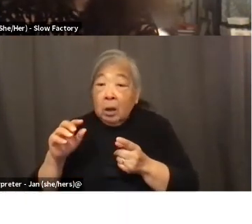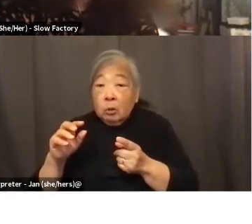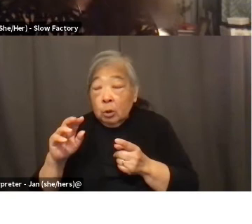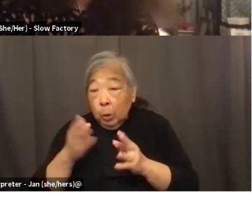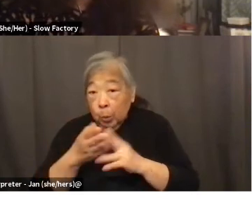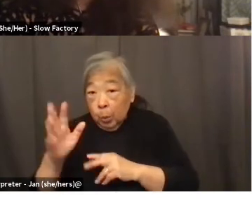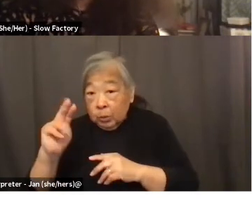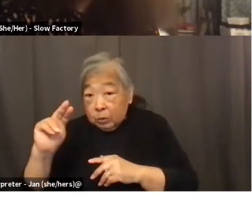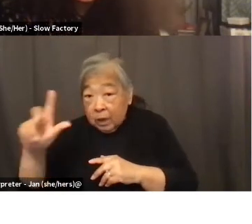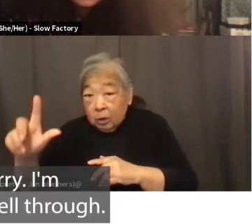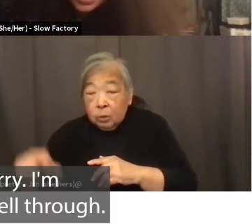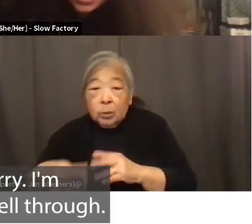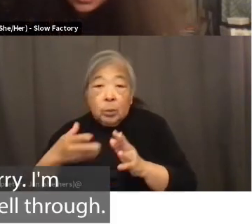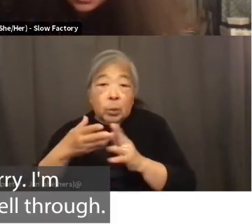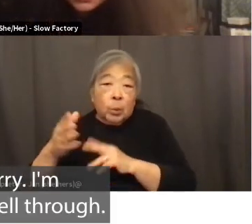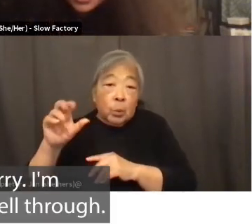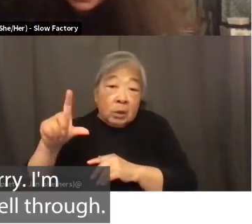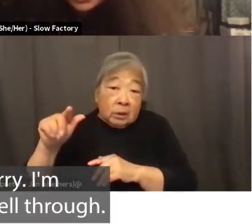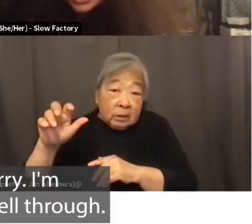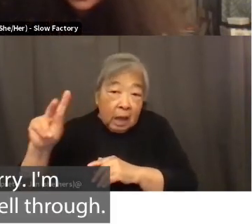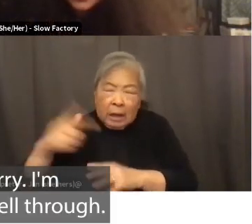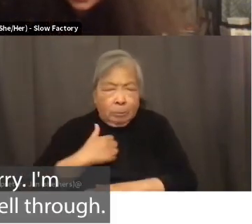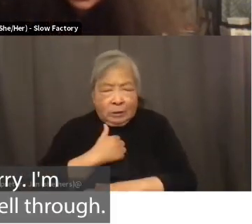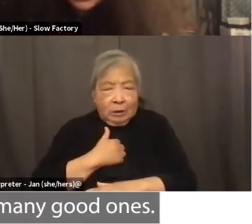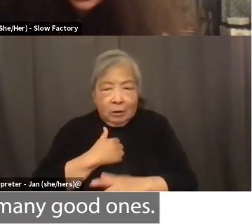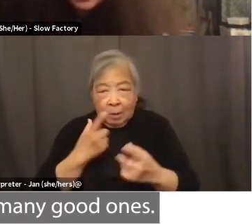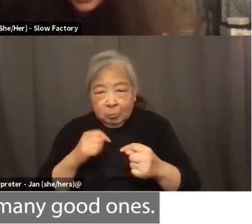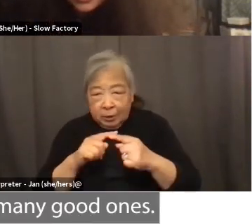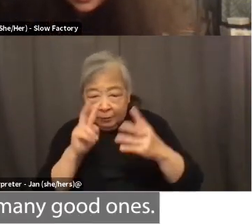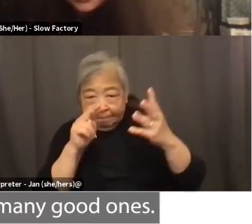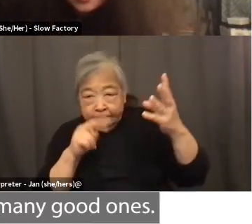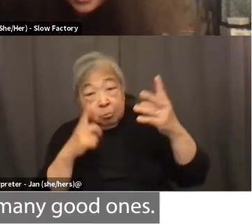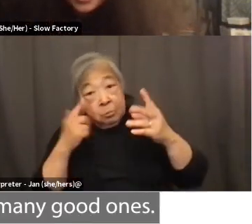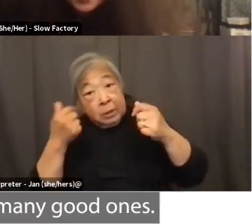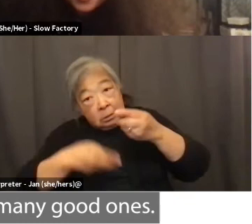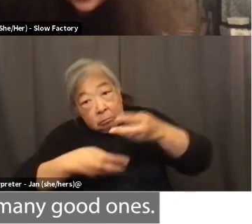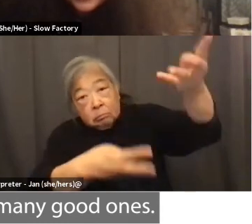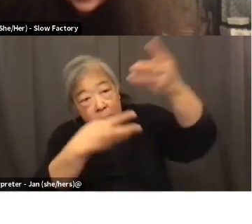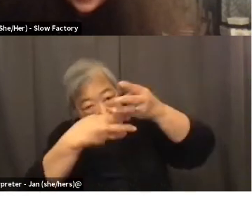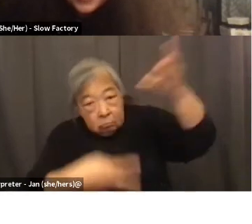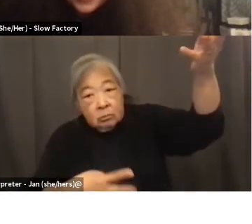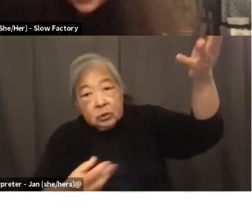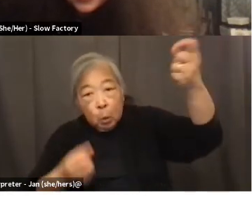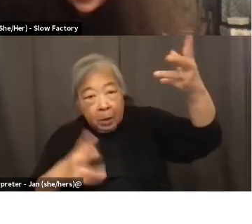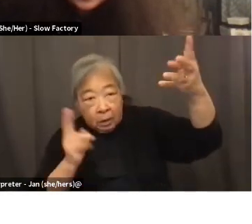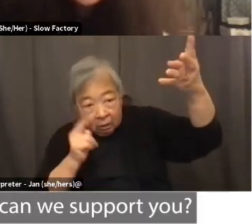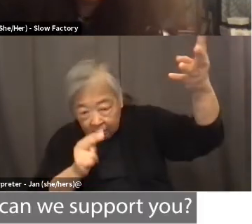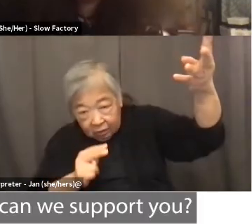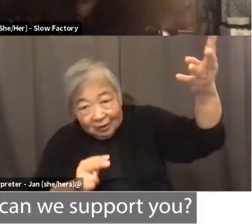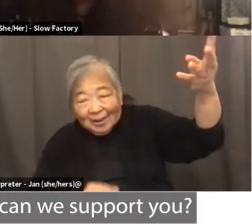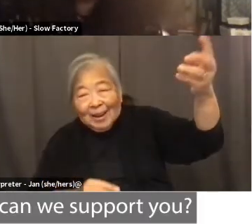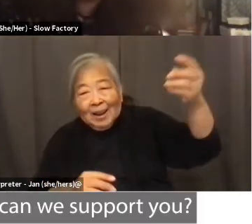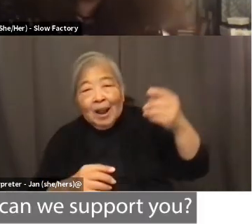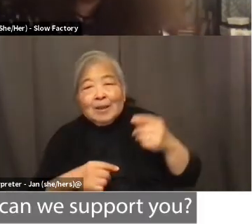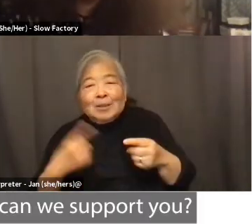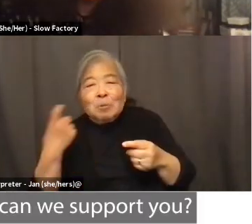newsletter. But I'm sorry, I'm just trying to fill through. There's so many good ones. Someone just